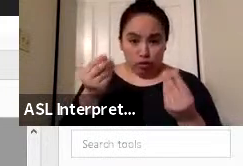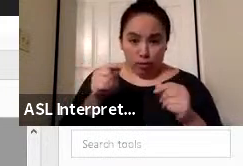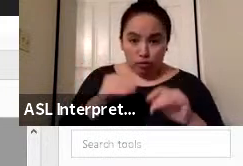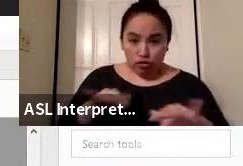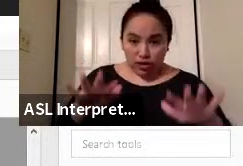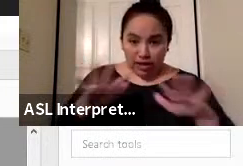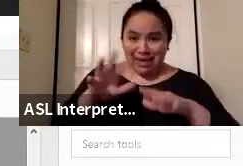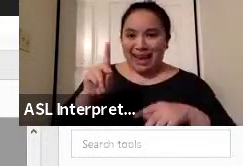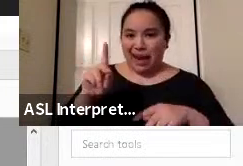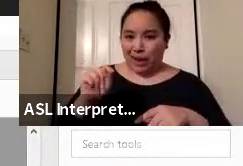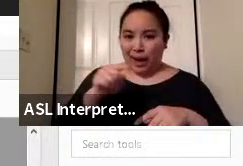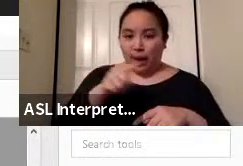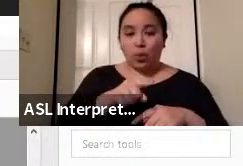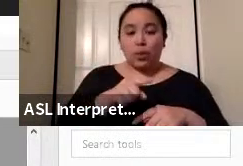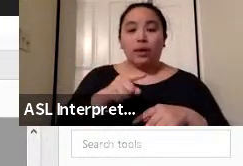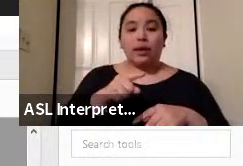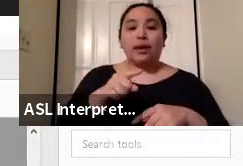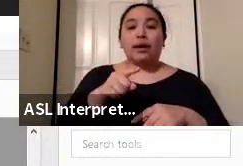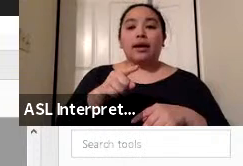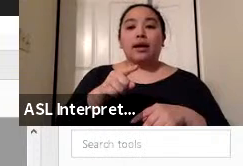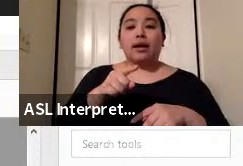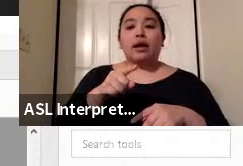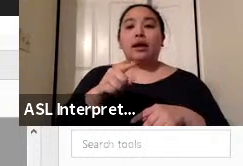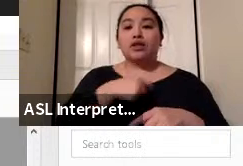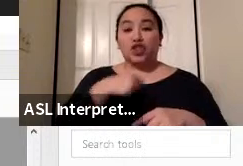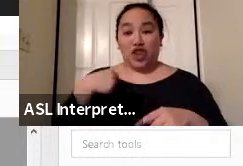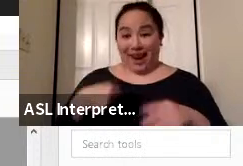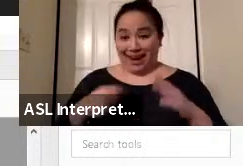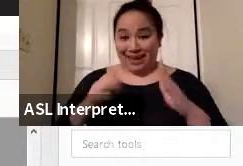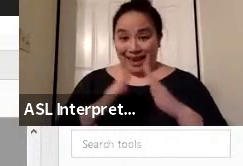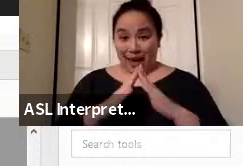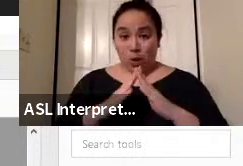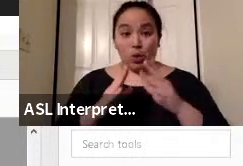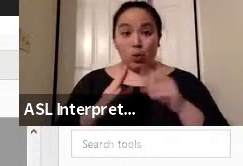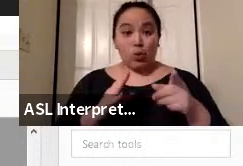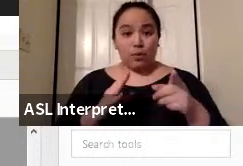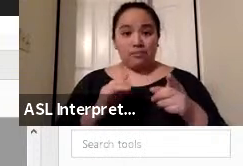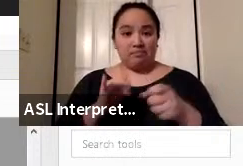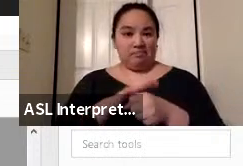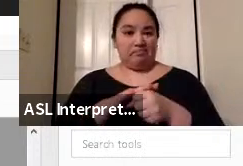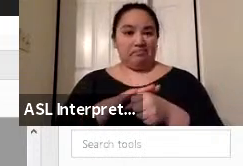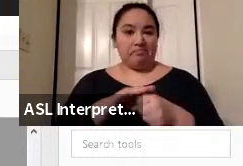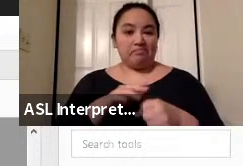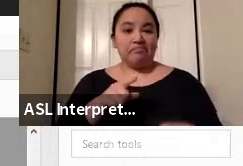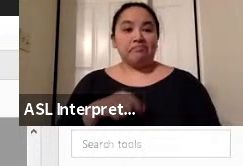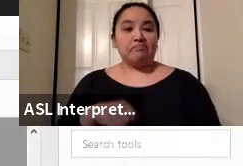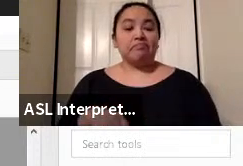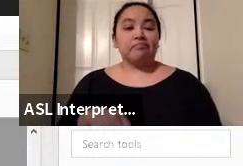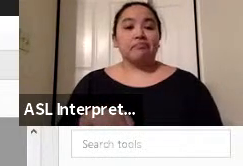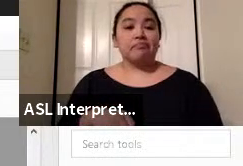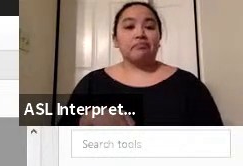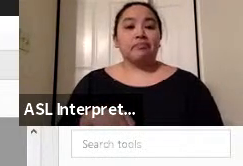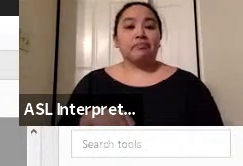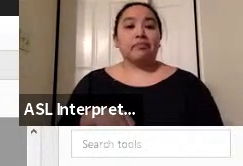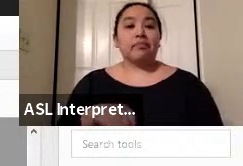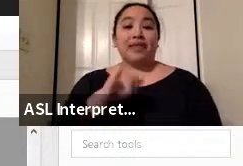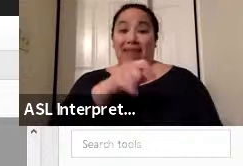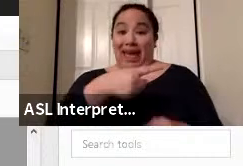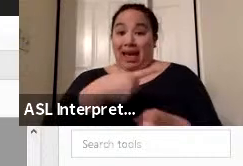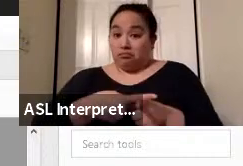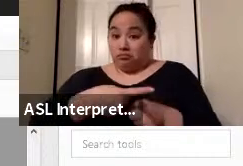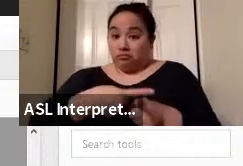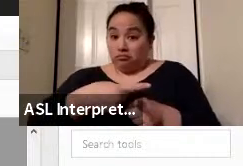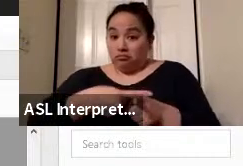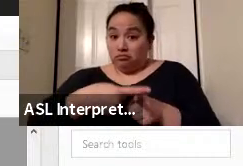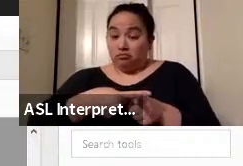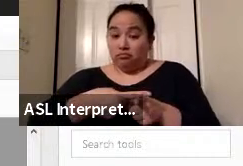the downtown area. So it is in Chinatown. Next slide, please. And the location